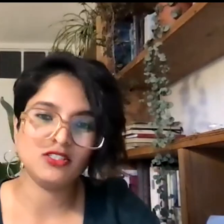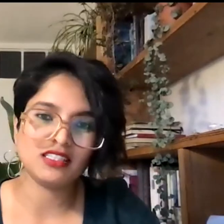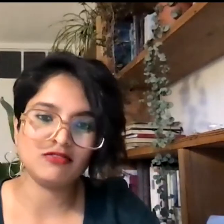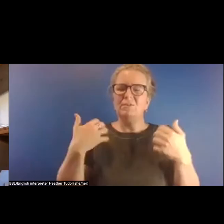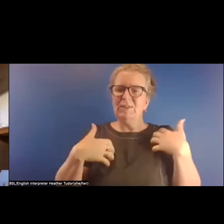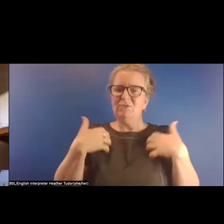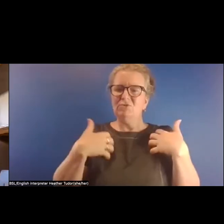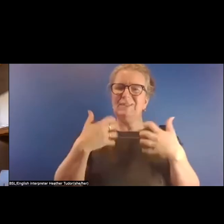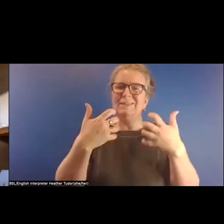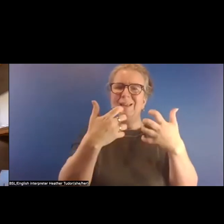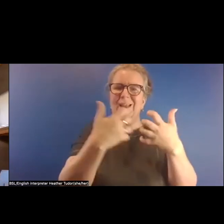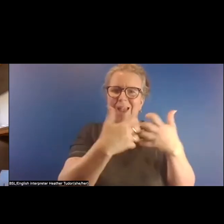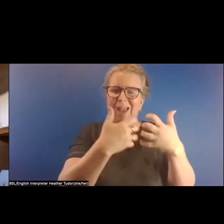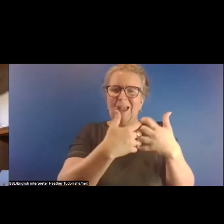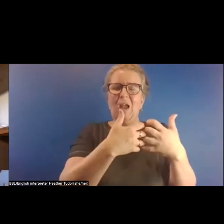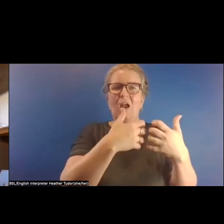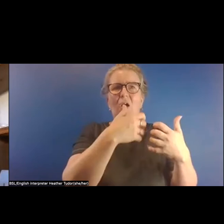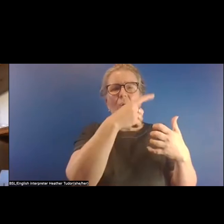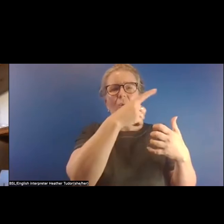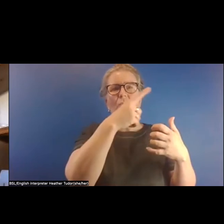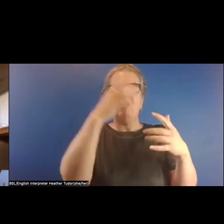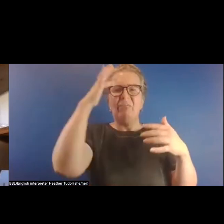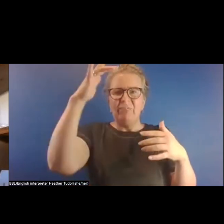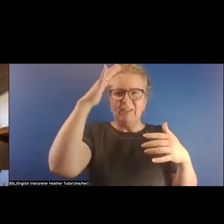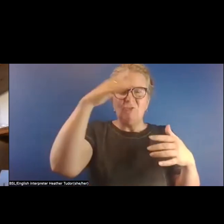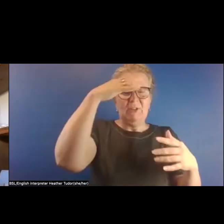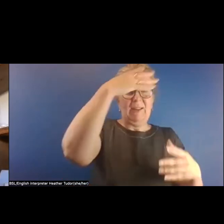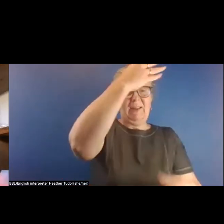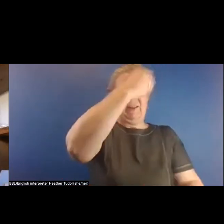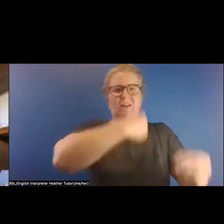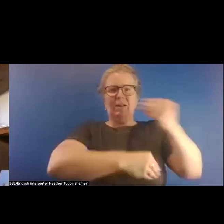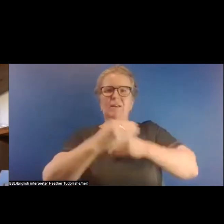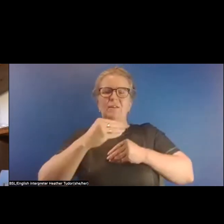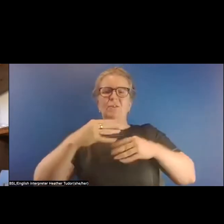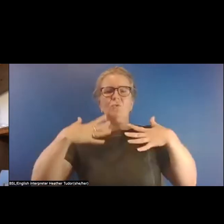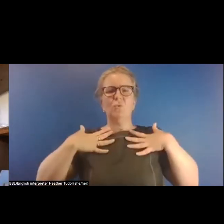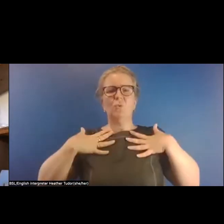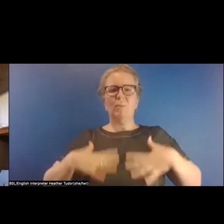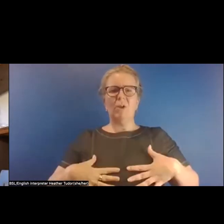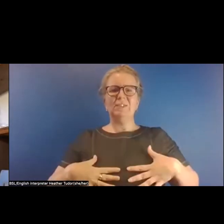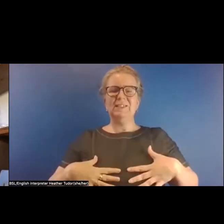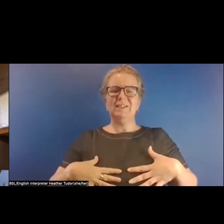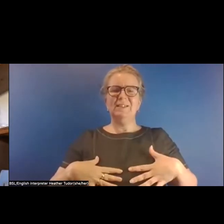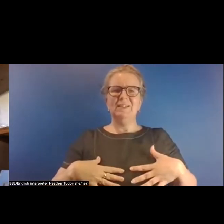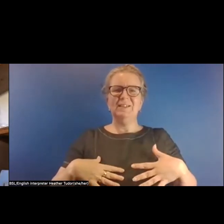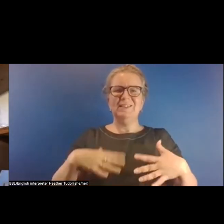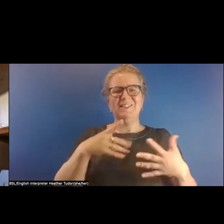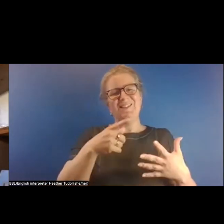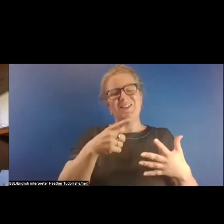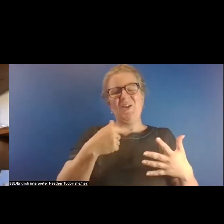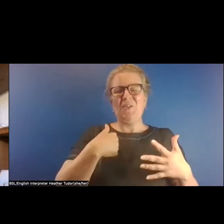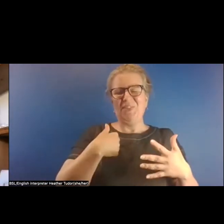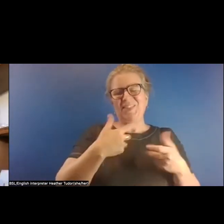has been justified through the body. Yeah, it's a bit long monologue kind of